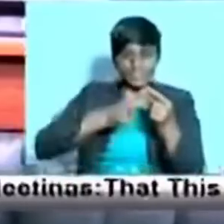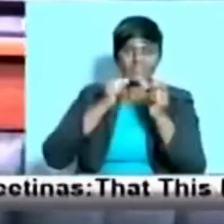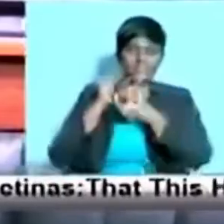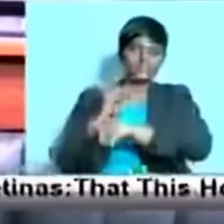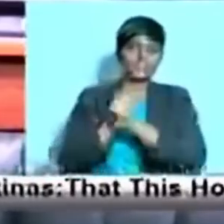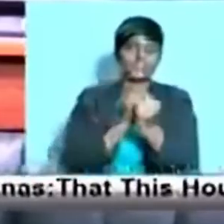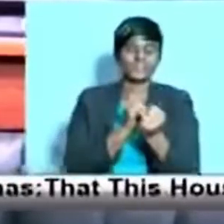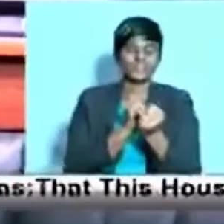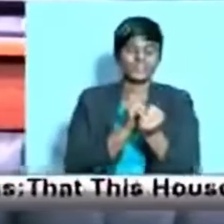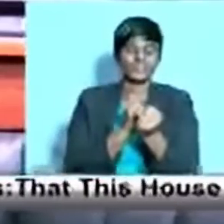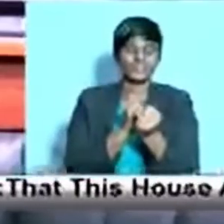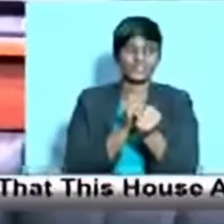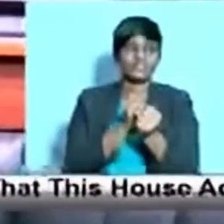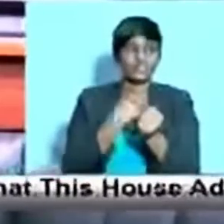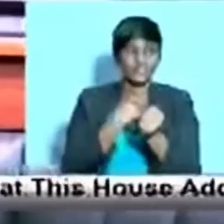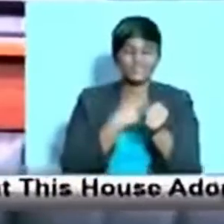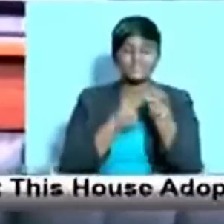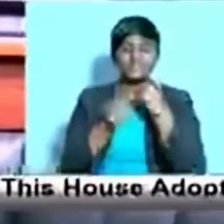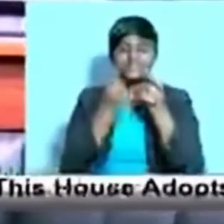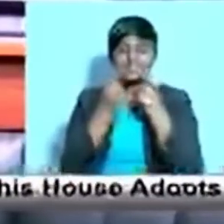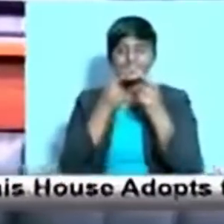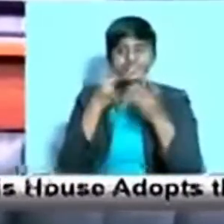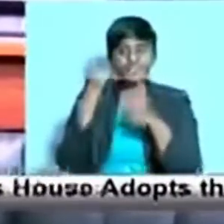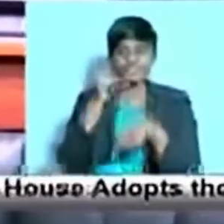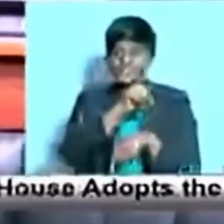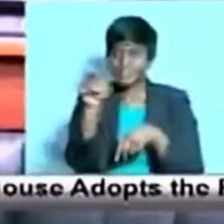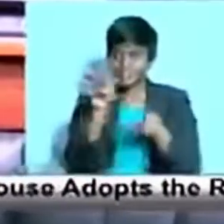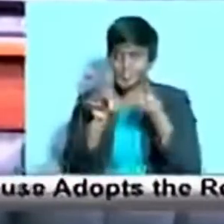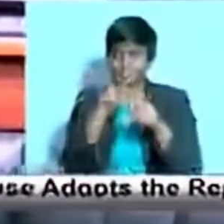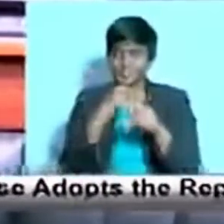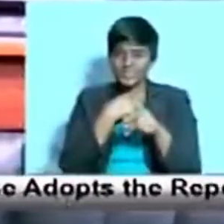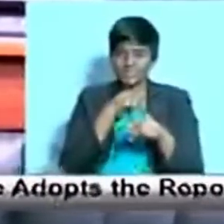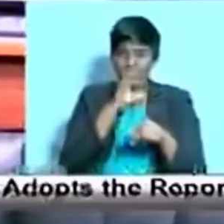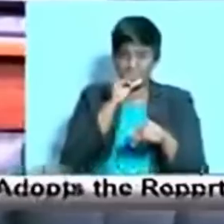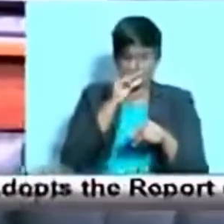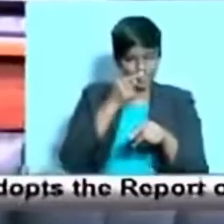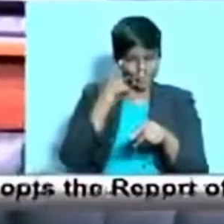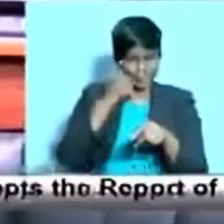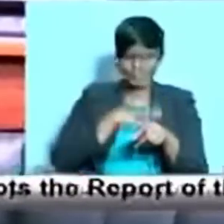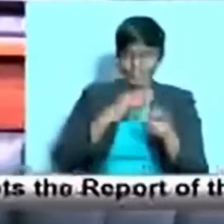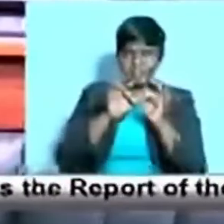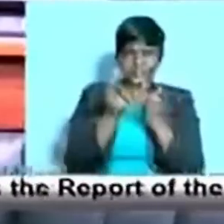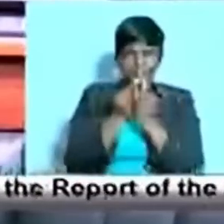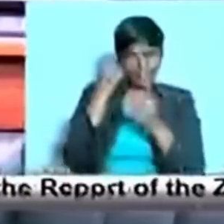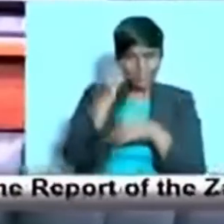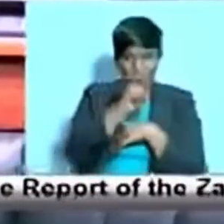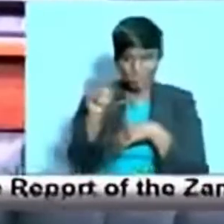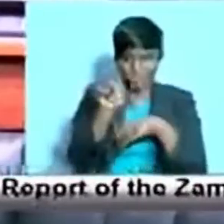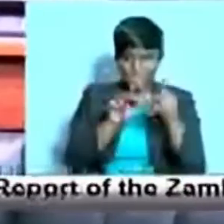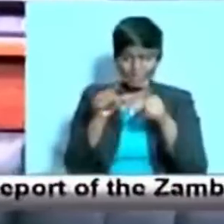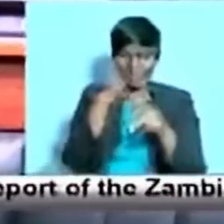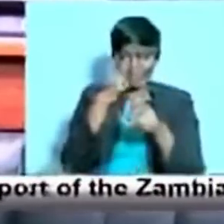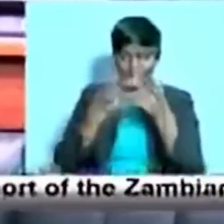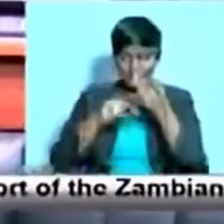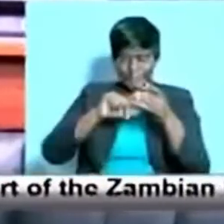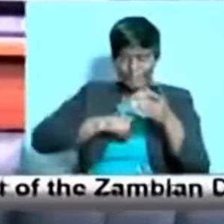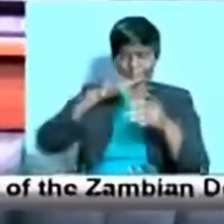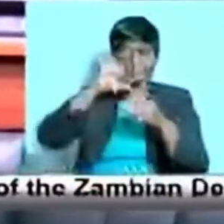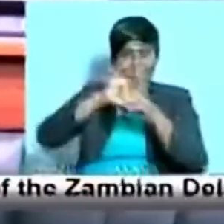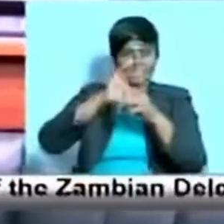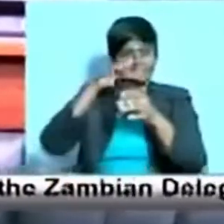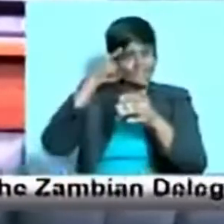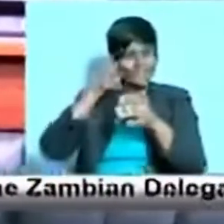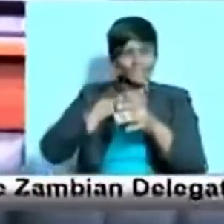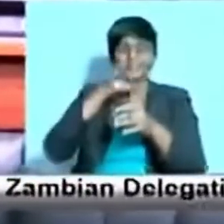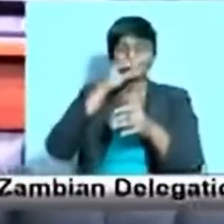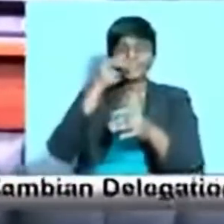protected because I'm speaking for those people. I'm not speaking for my family. I'm speaking for those people who elected for me to